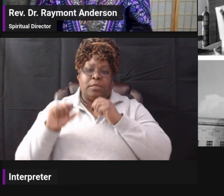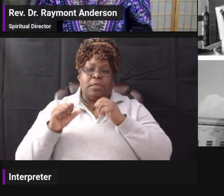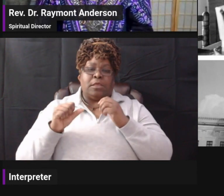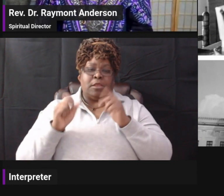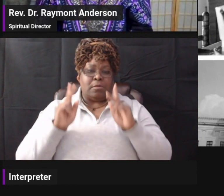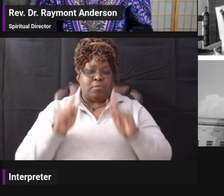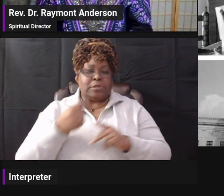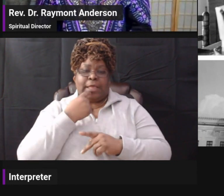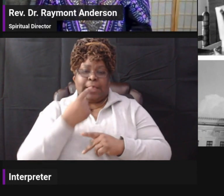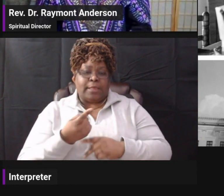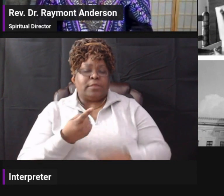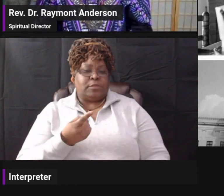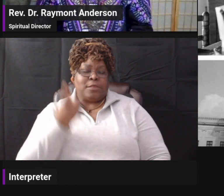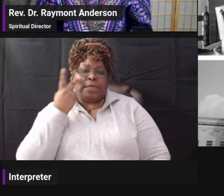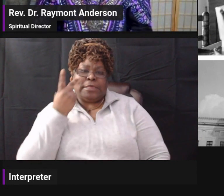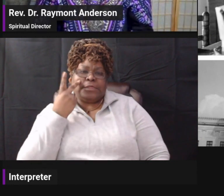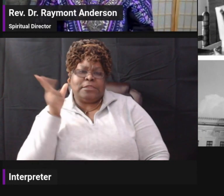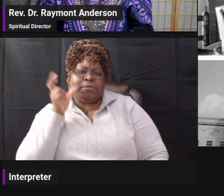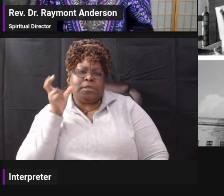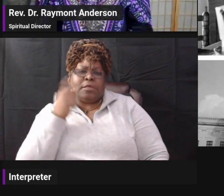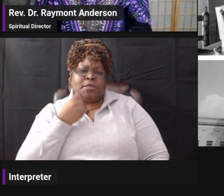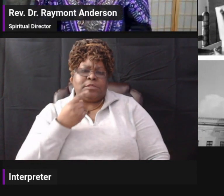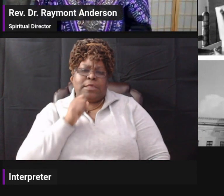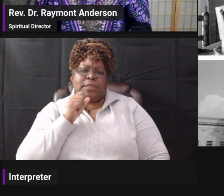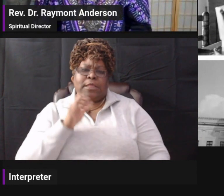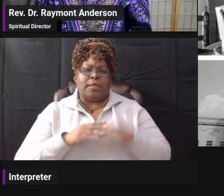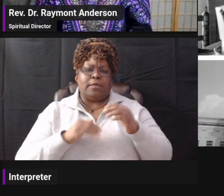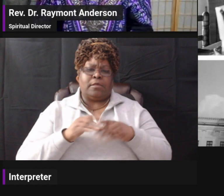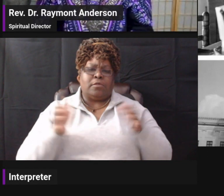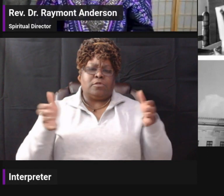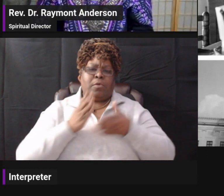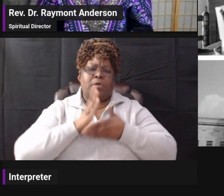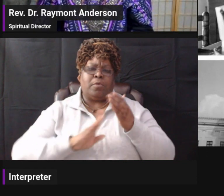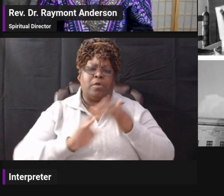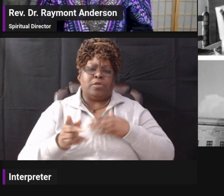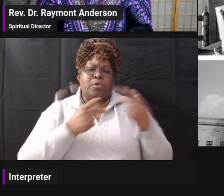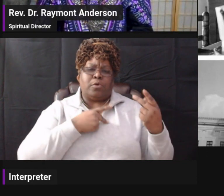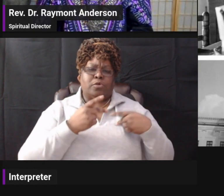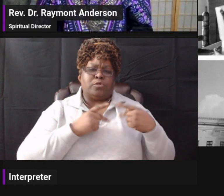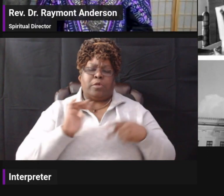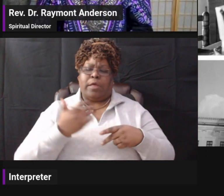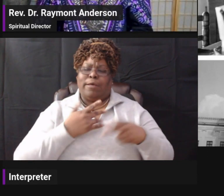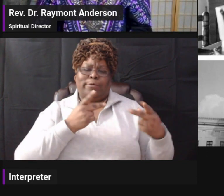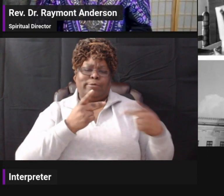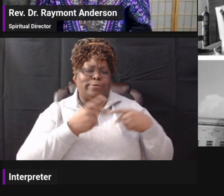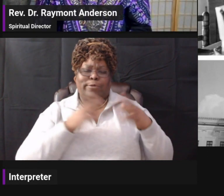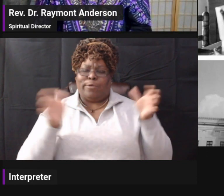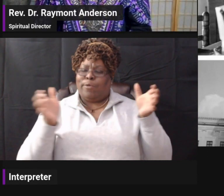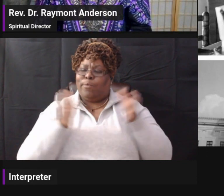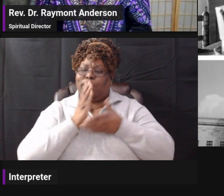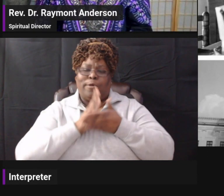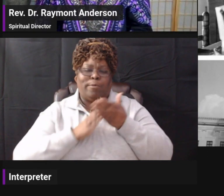Same thing. Any of these individuals, I could very easily see them and hear them saying, discomfort is the least of your concerns. It's the least of